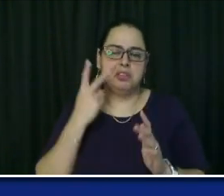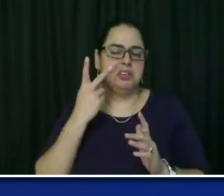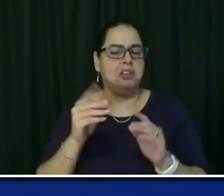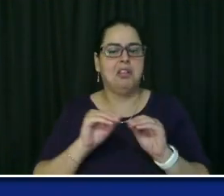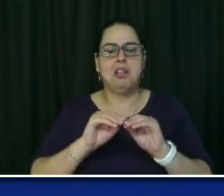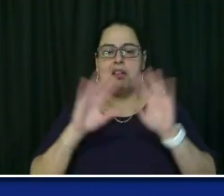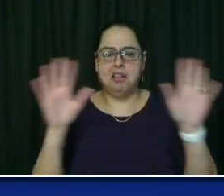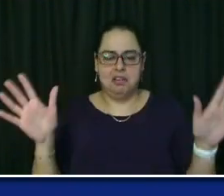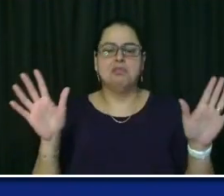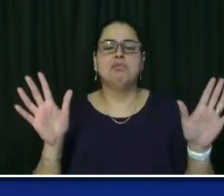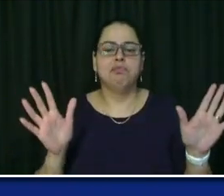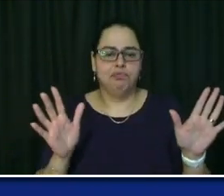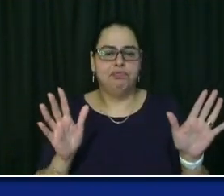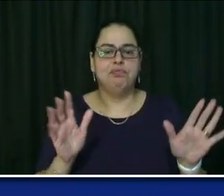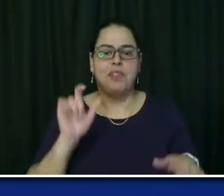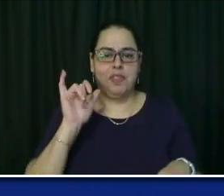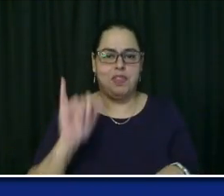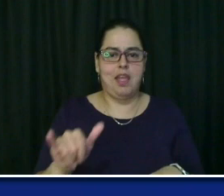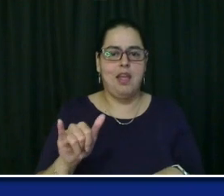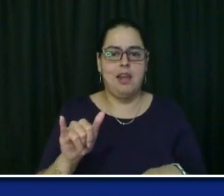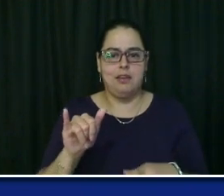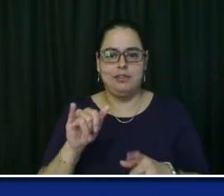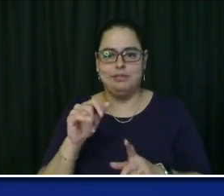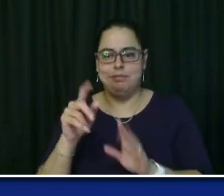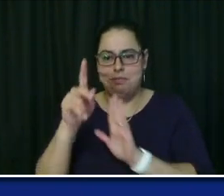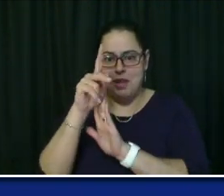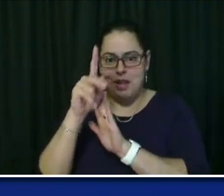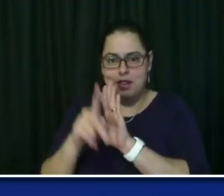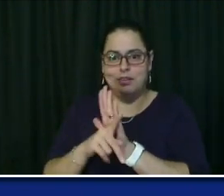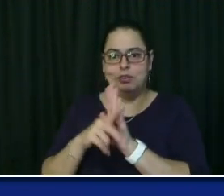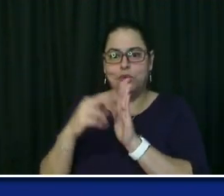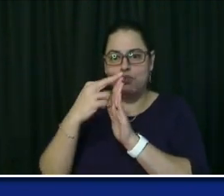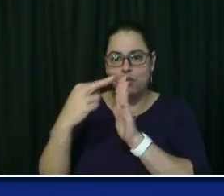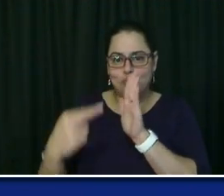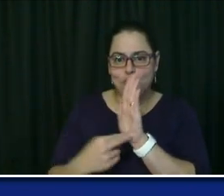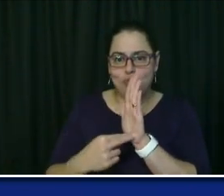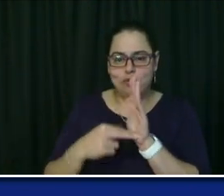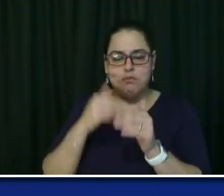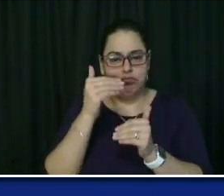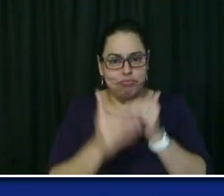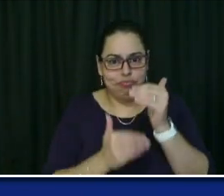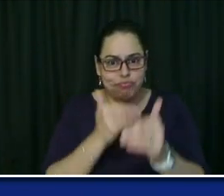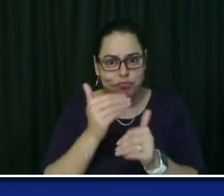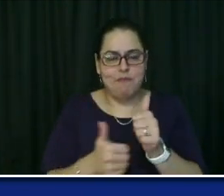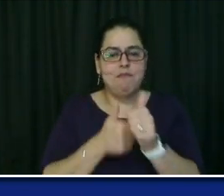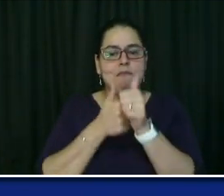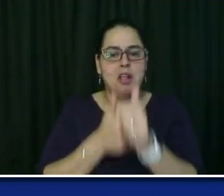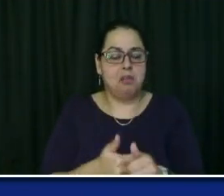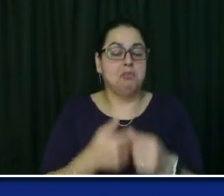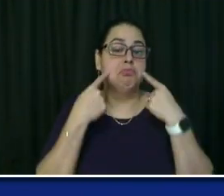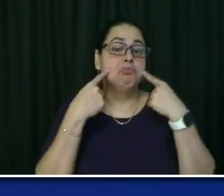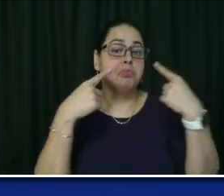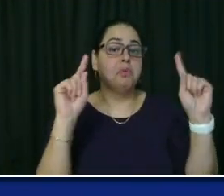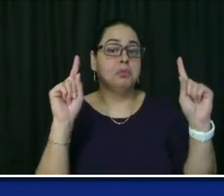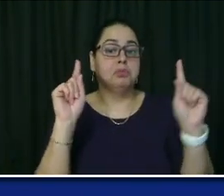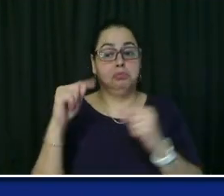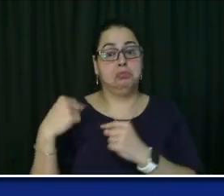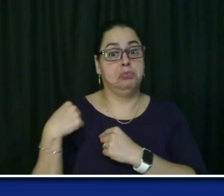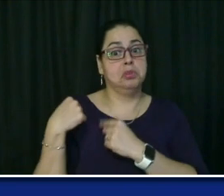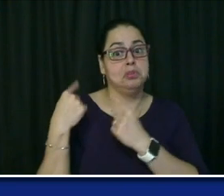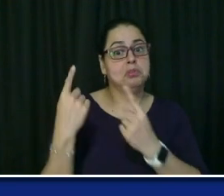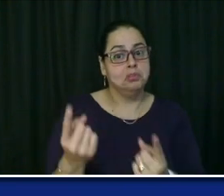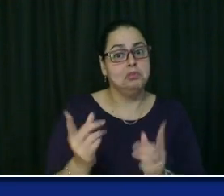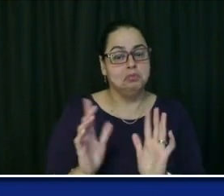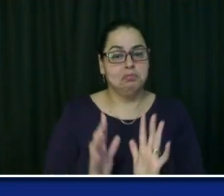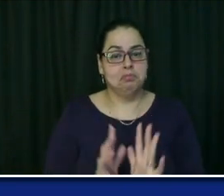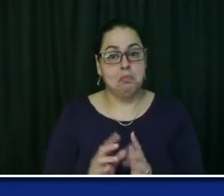it to an activity, then we would say, well, how do we respond to that going forward? But the classic example is the one that just happened with Pleasantville.